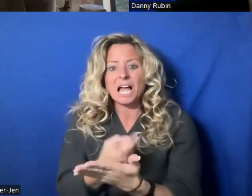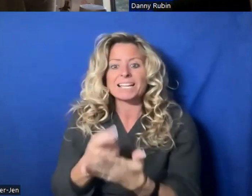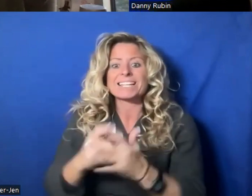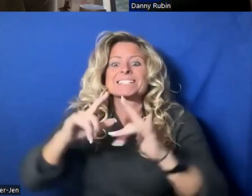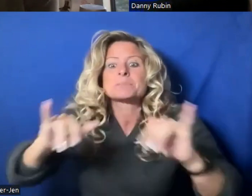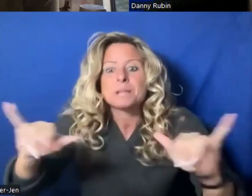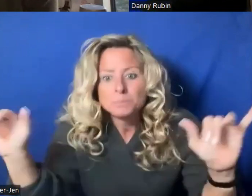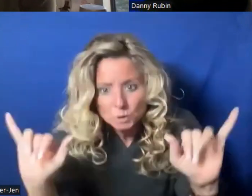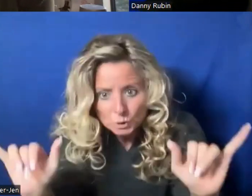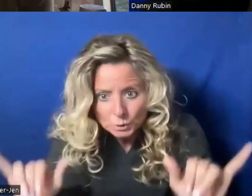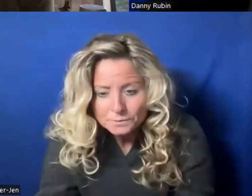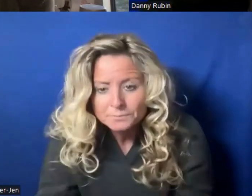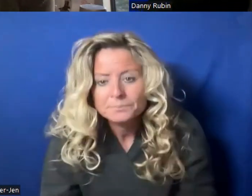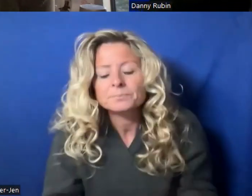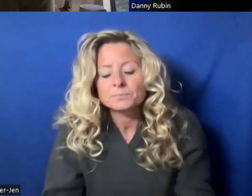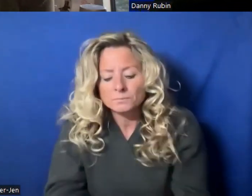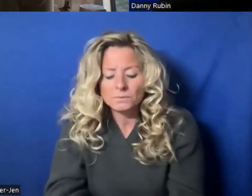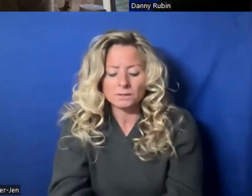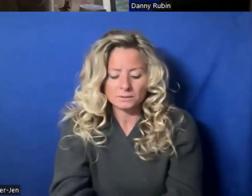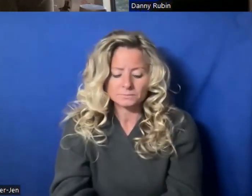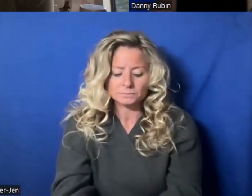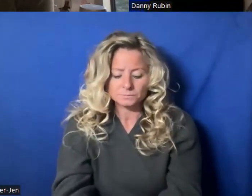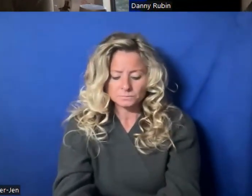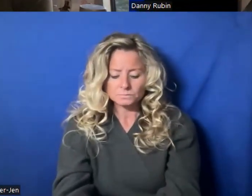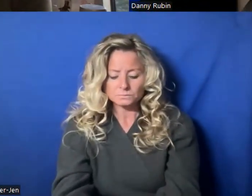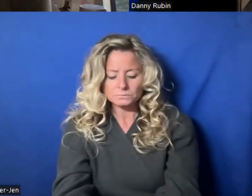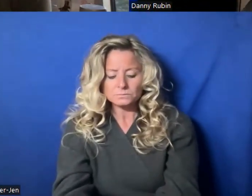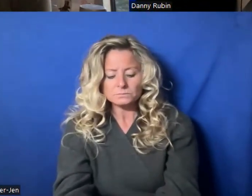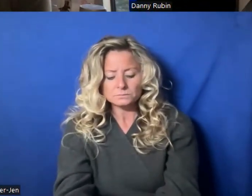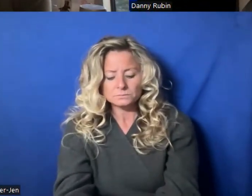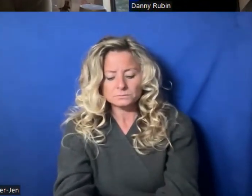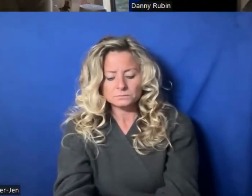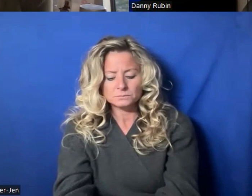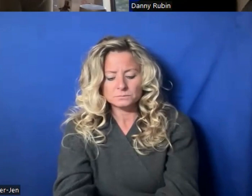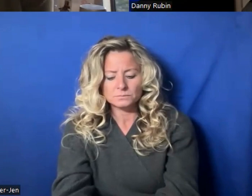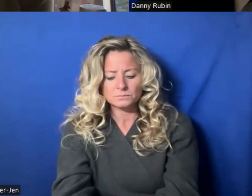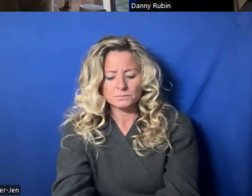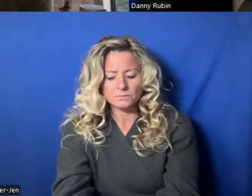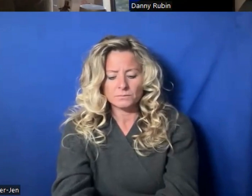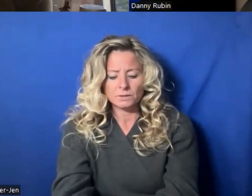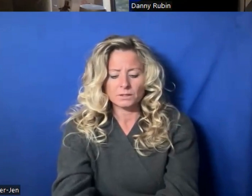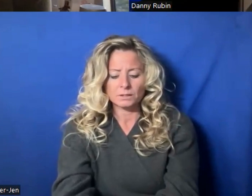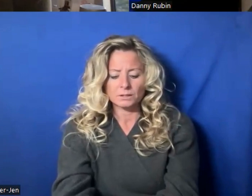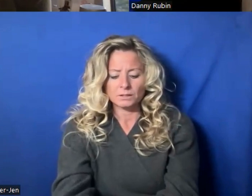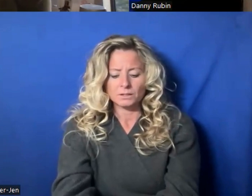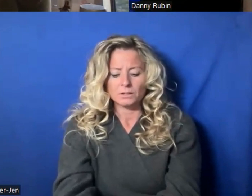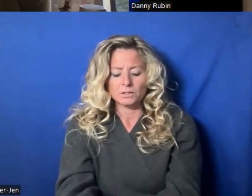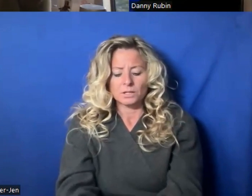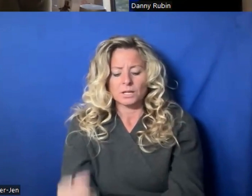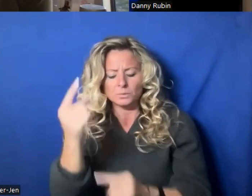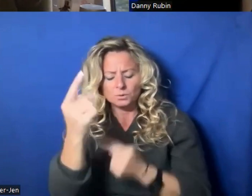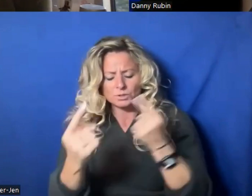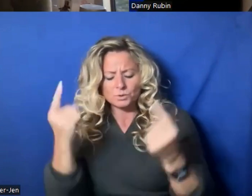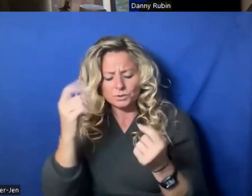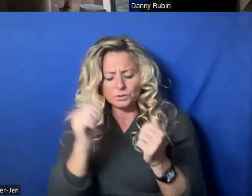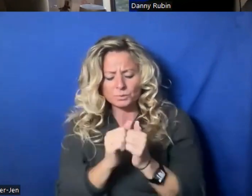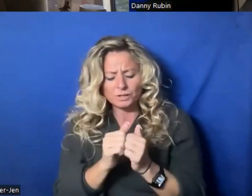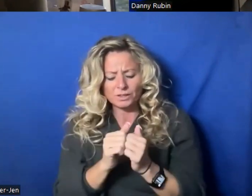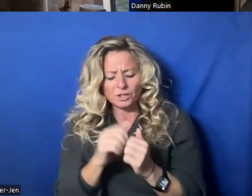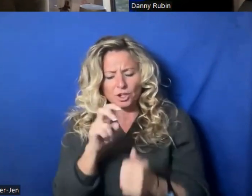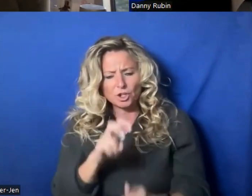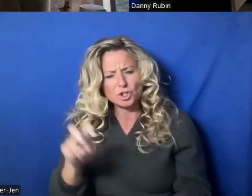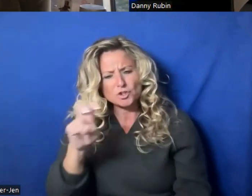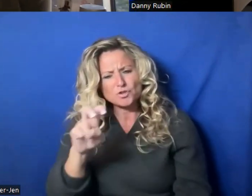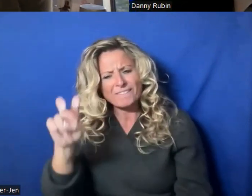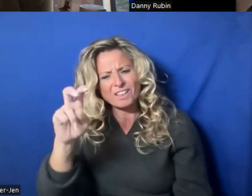thing I've always wondered with so many teams and so many seasons is the travel. Mm-hmm. What is